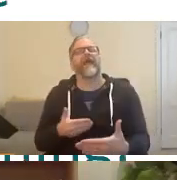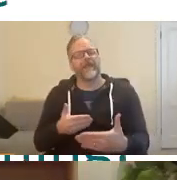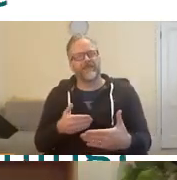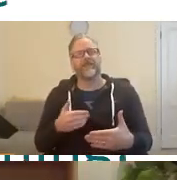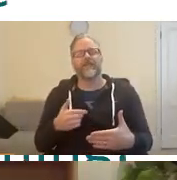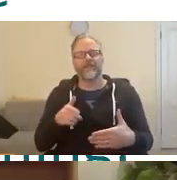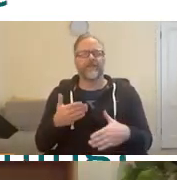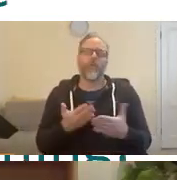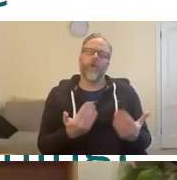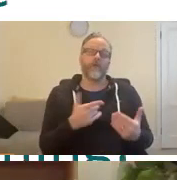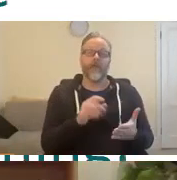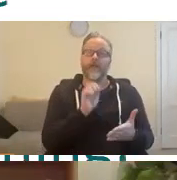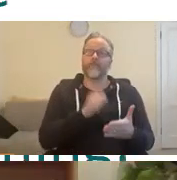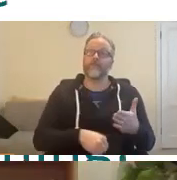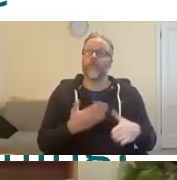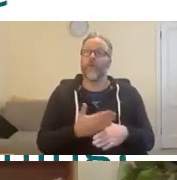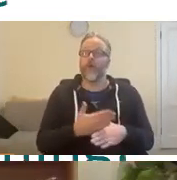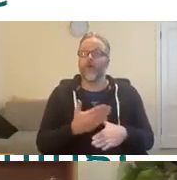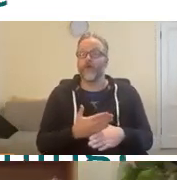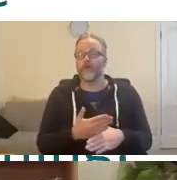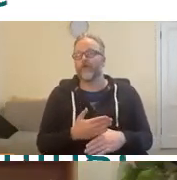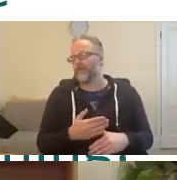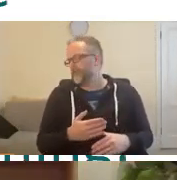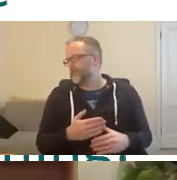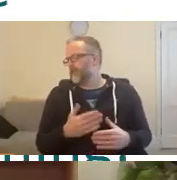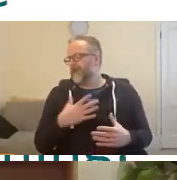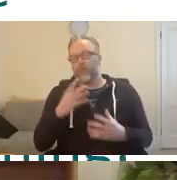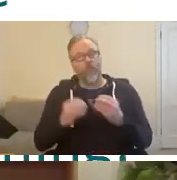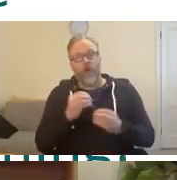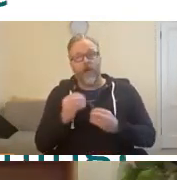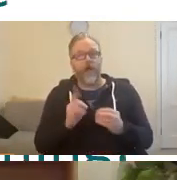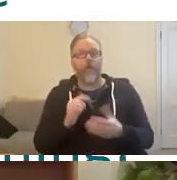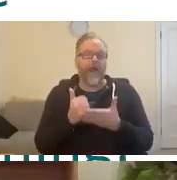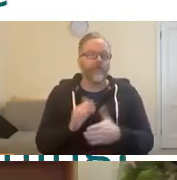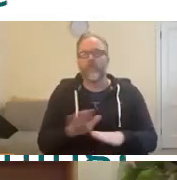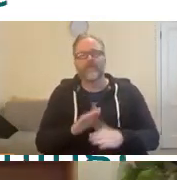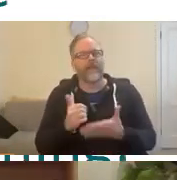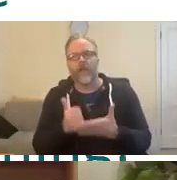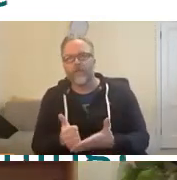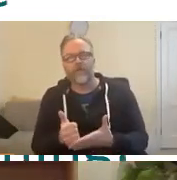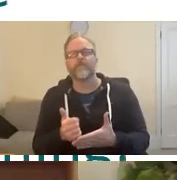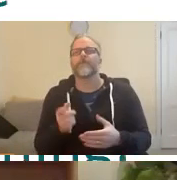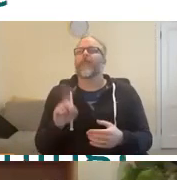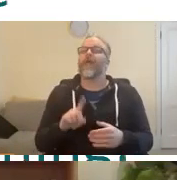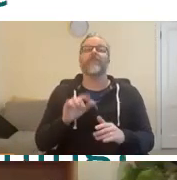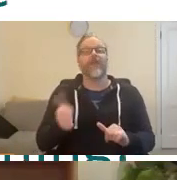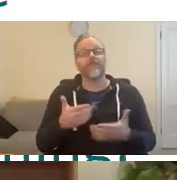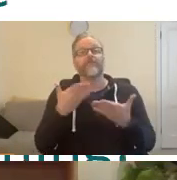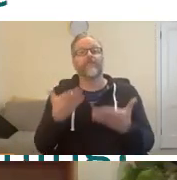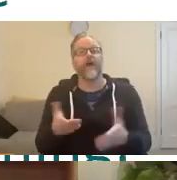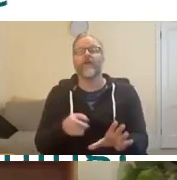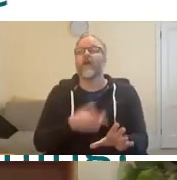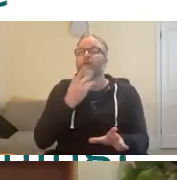that Wellcome are commissioning people to do, is to figure out what helps and what doesn't help, and then providing young